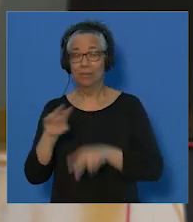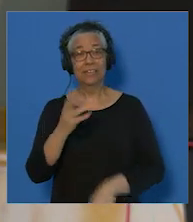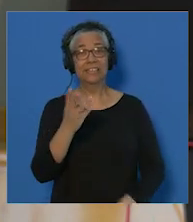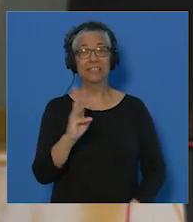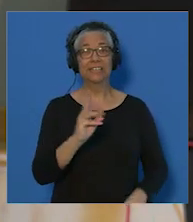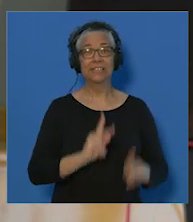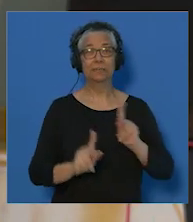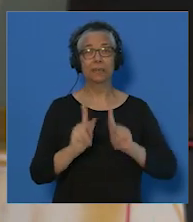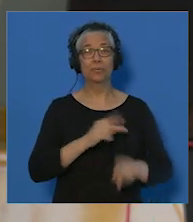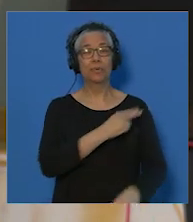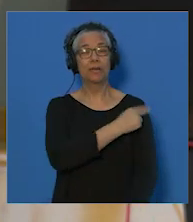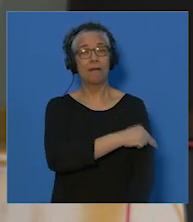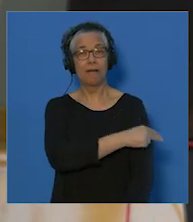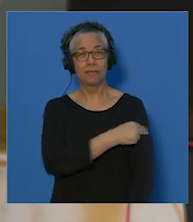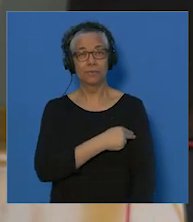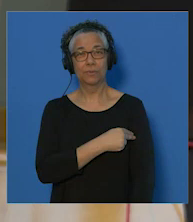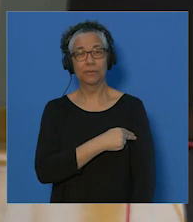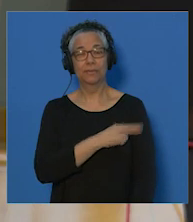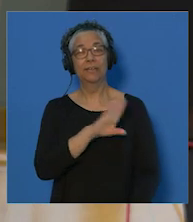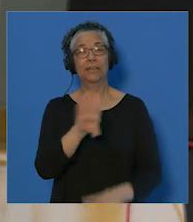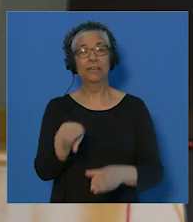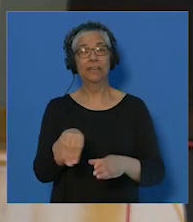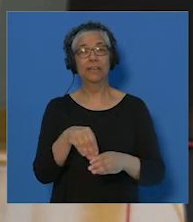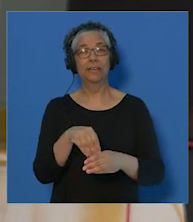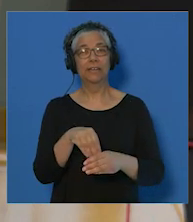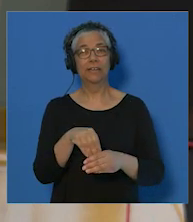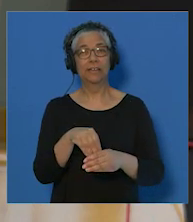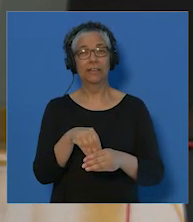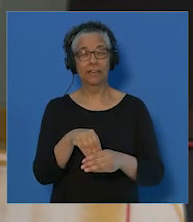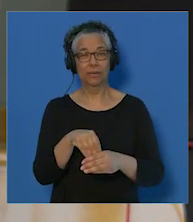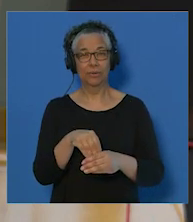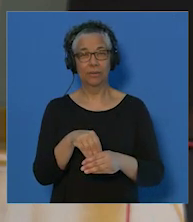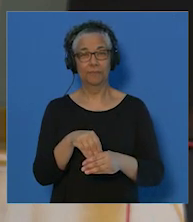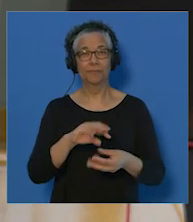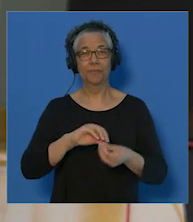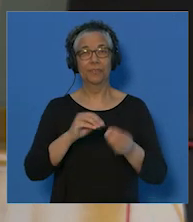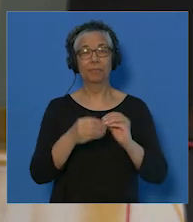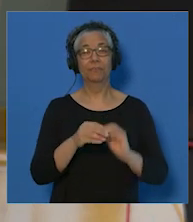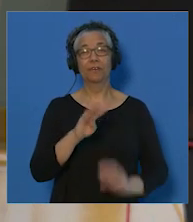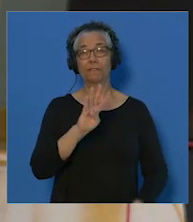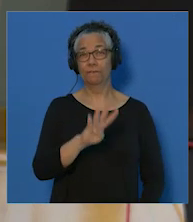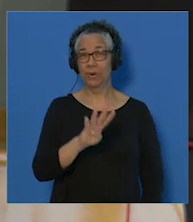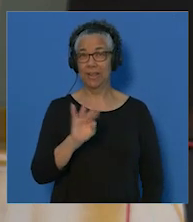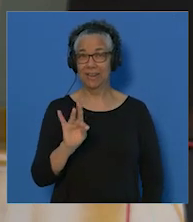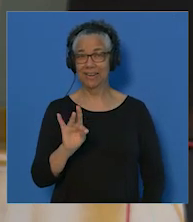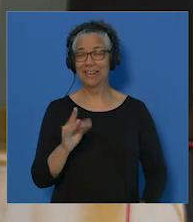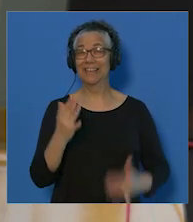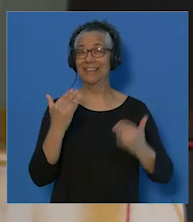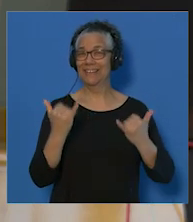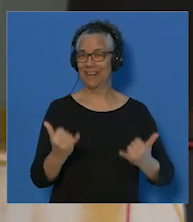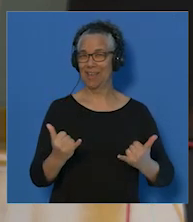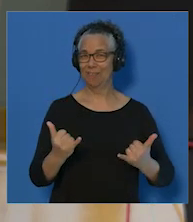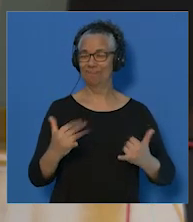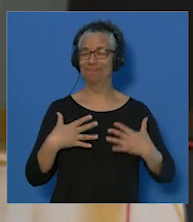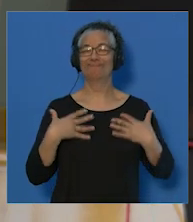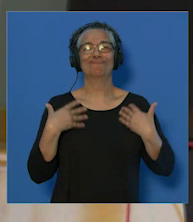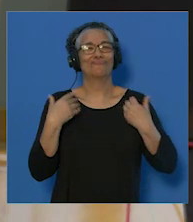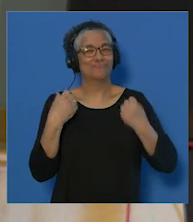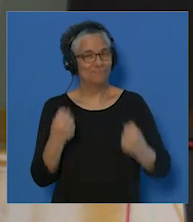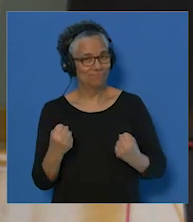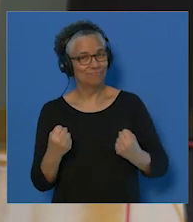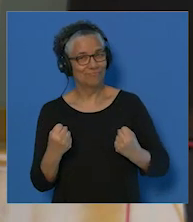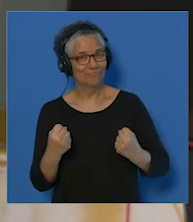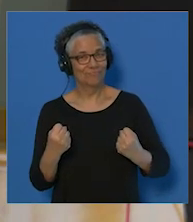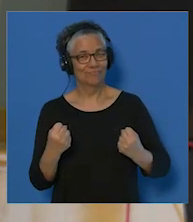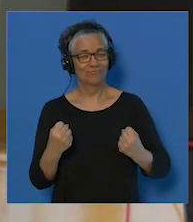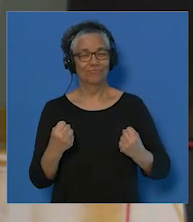are hospitalized, including a number of 48 have now been totally recovered,